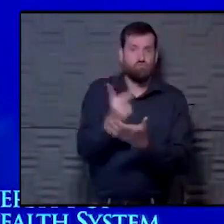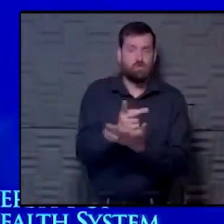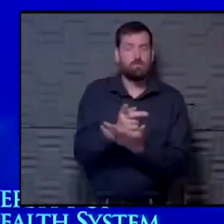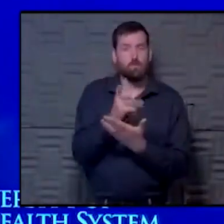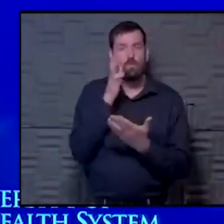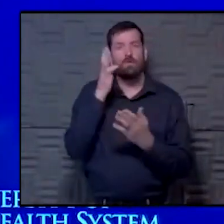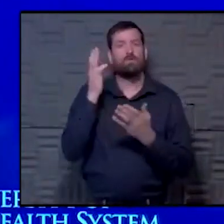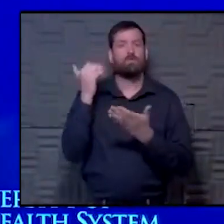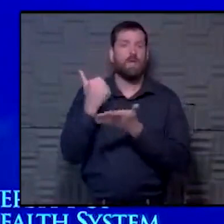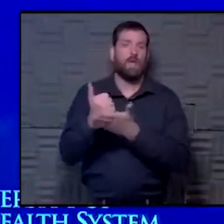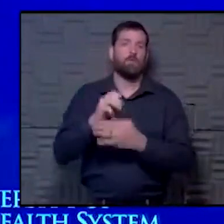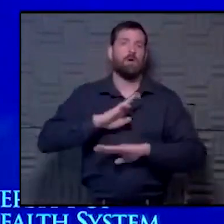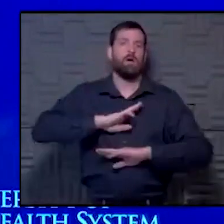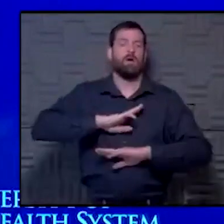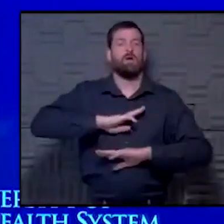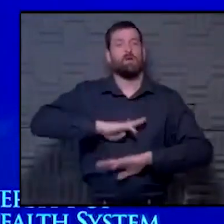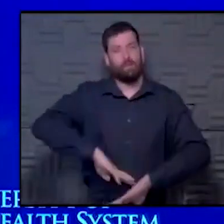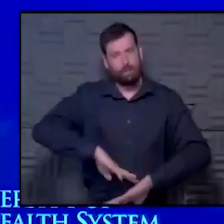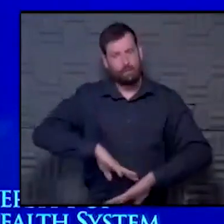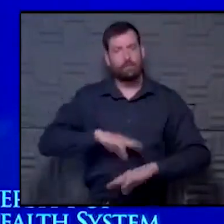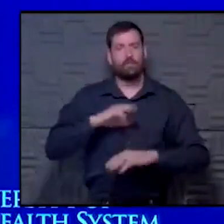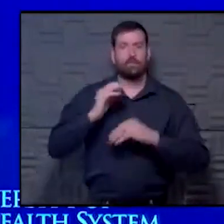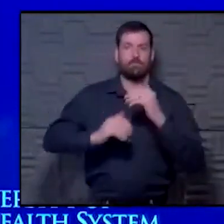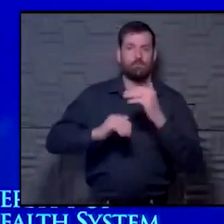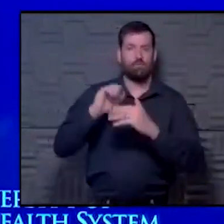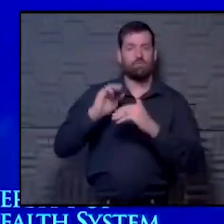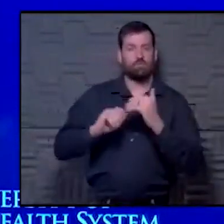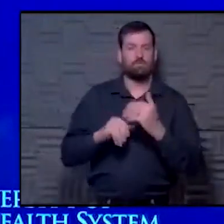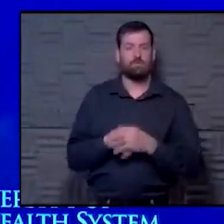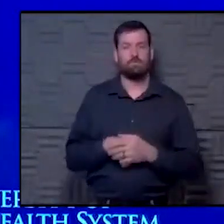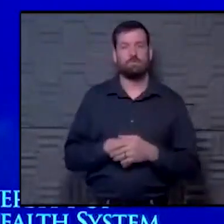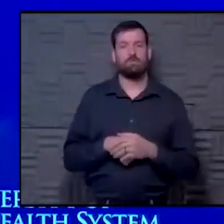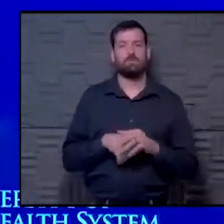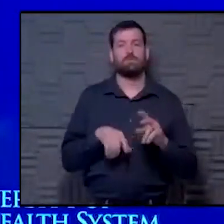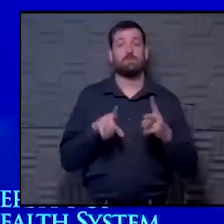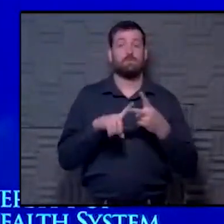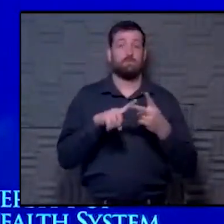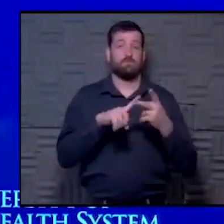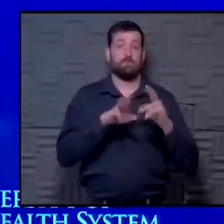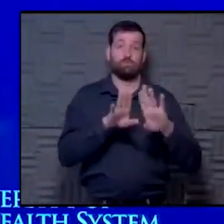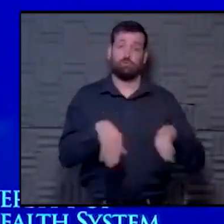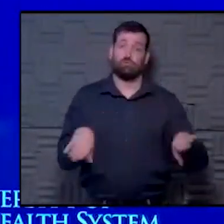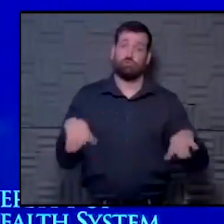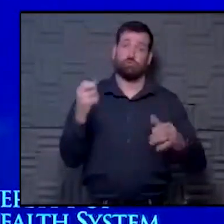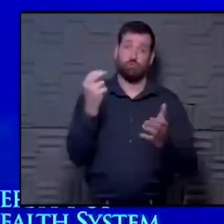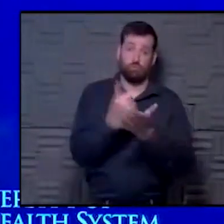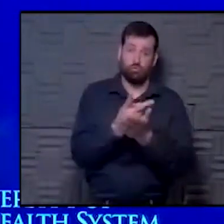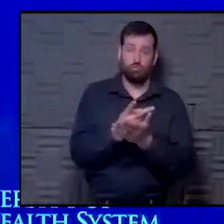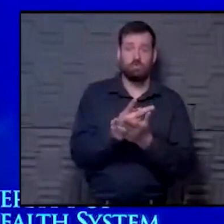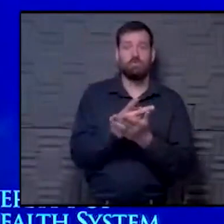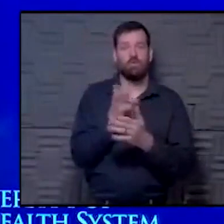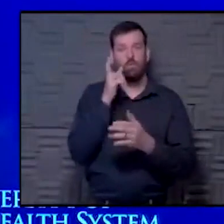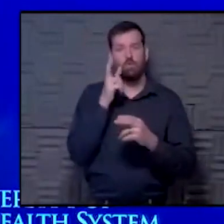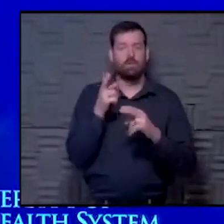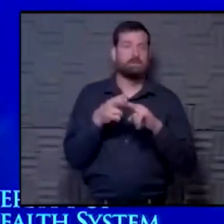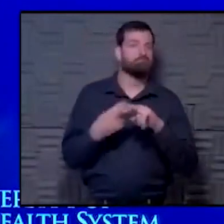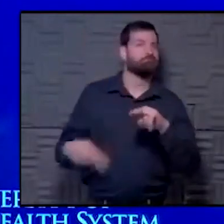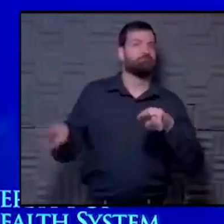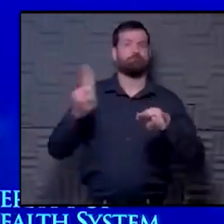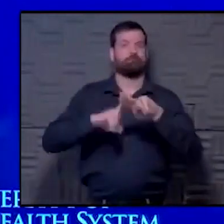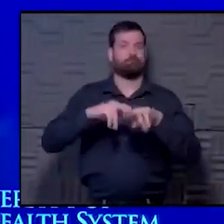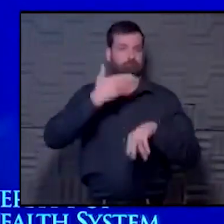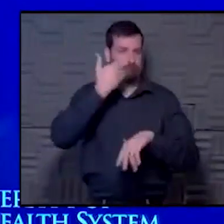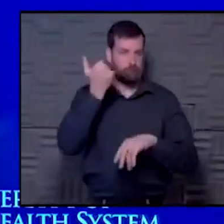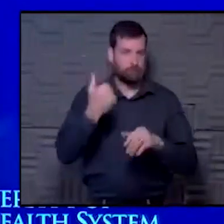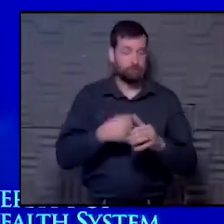help everybody. That's going to make some people feel comfortable. That's an incremental change. I think getting kids approved for the virus, that's going to be an incremental change. I